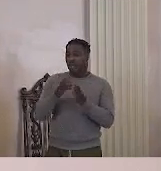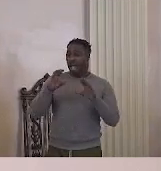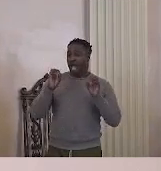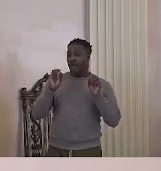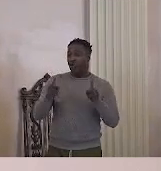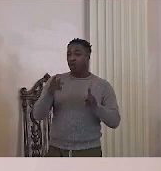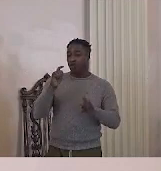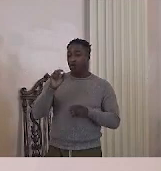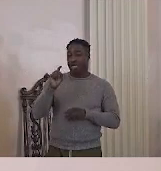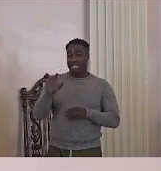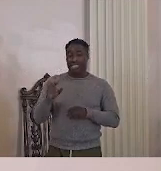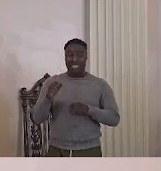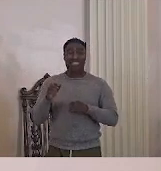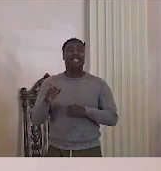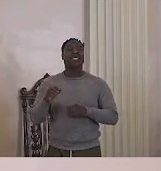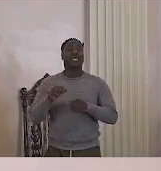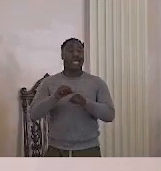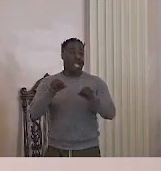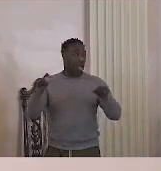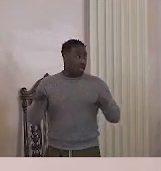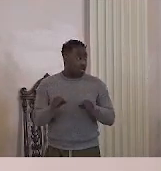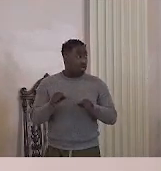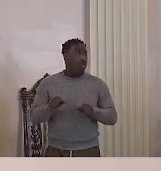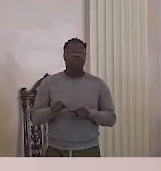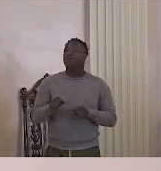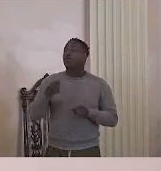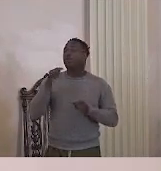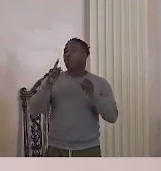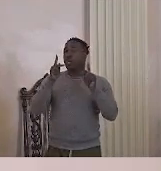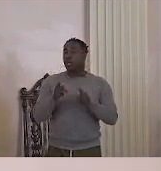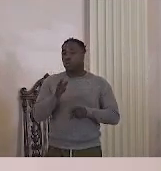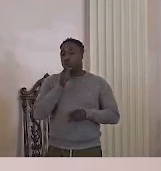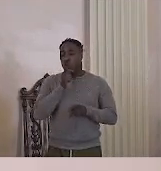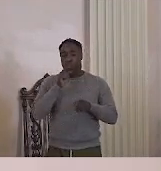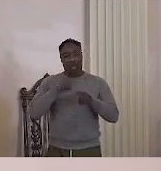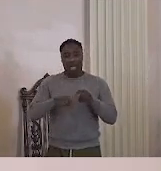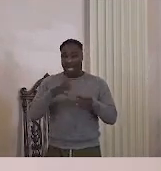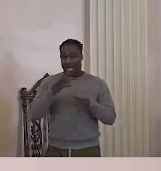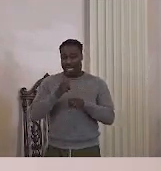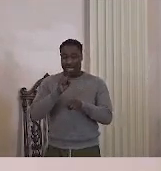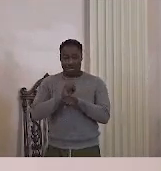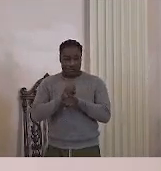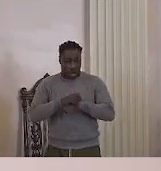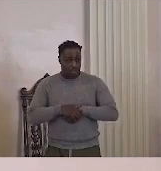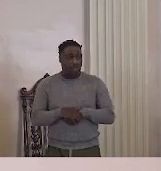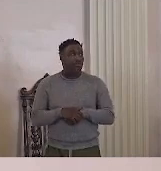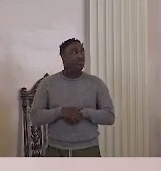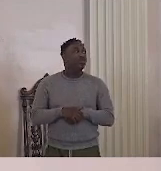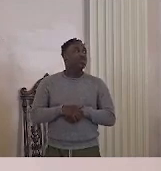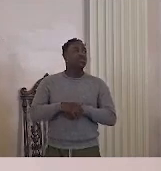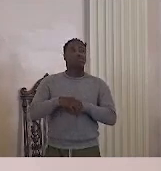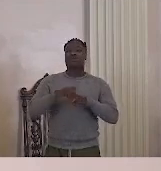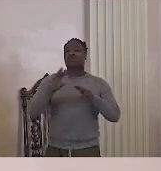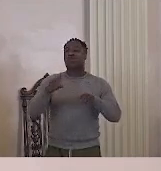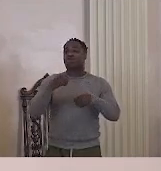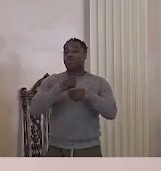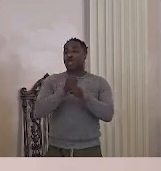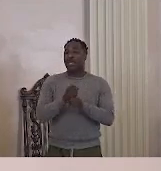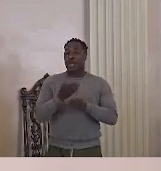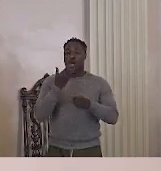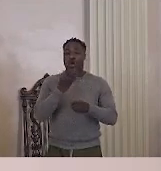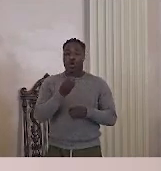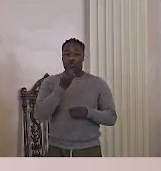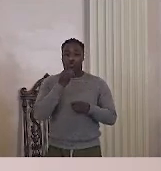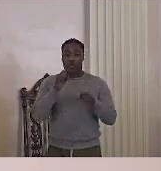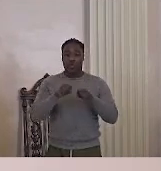metro region's marginalized communities through building a healthy, equitable food system. When the offering